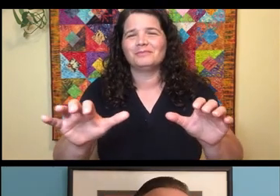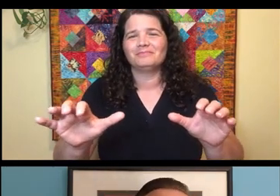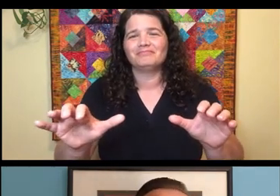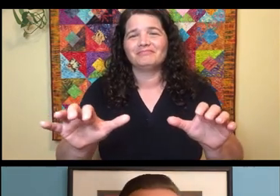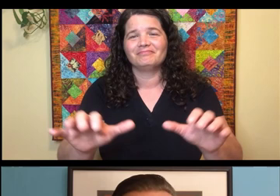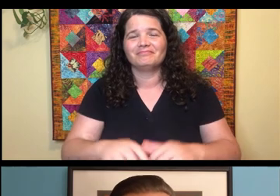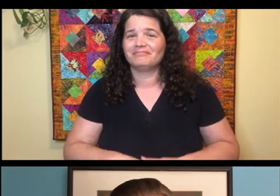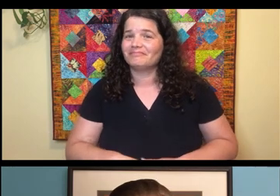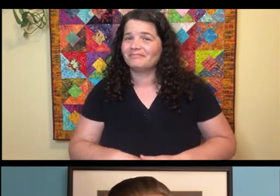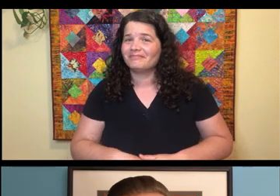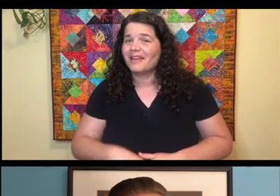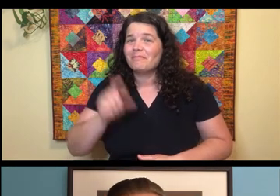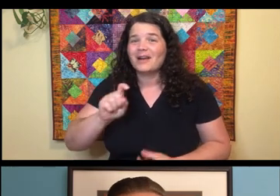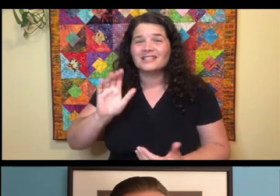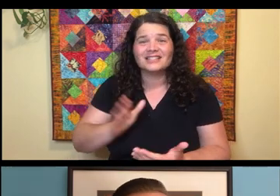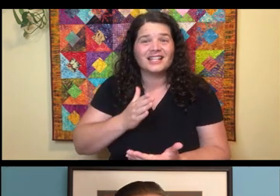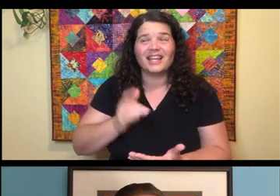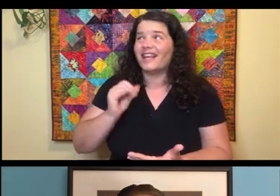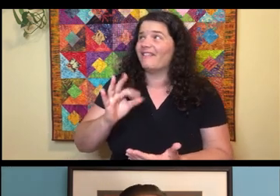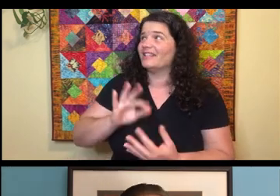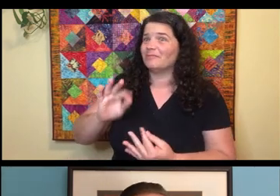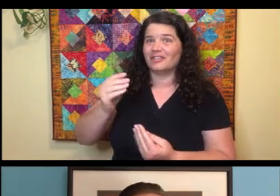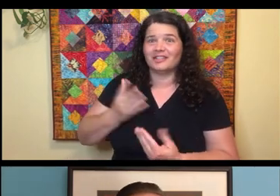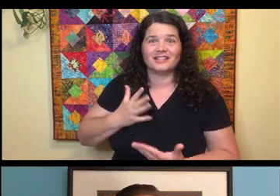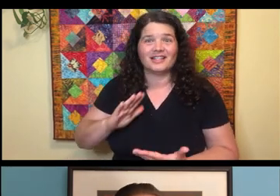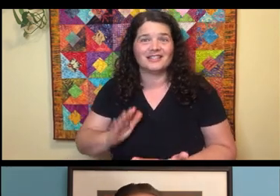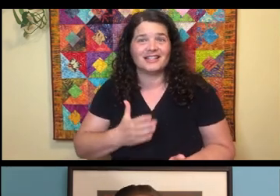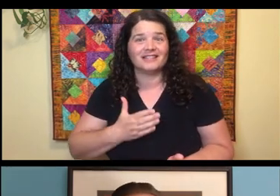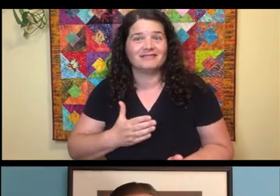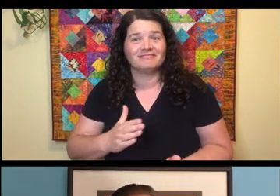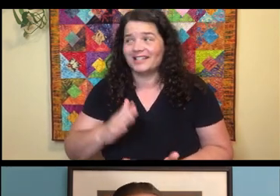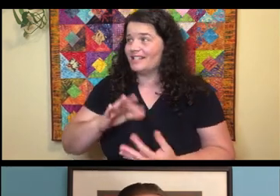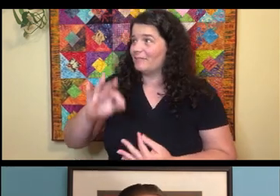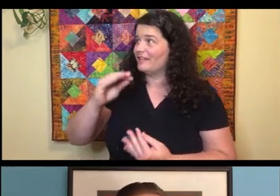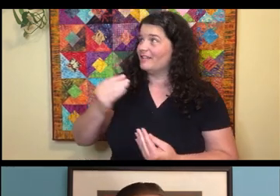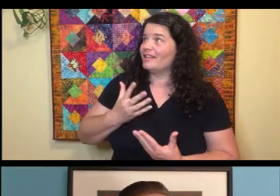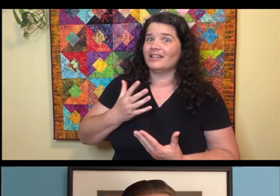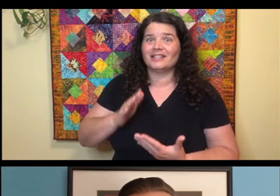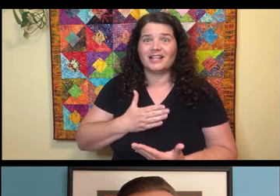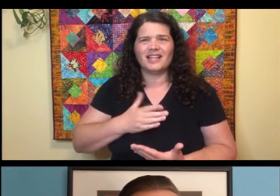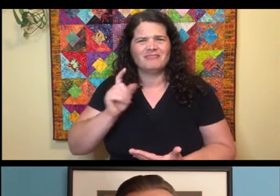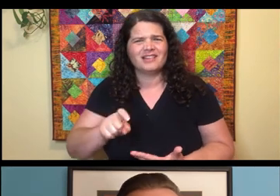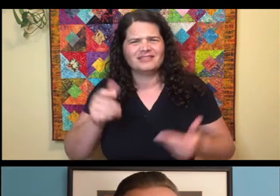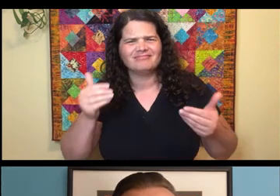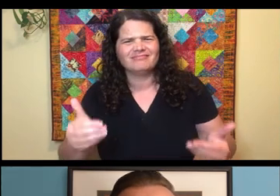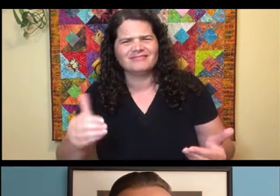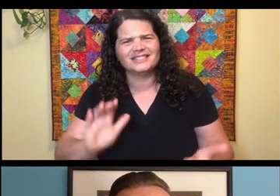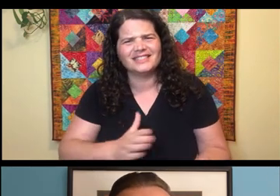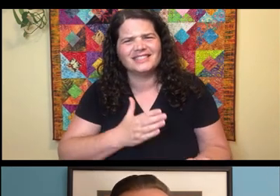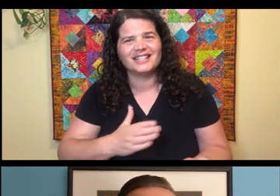Sing when the Spirit says sing. You got gotta sing when the Spirit